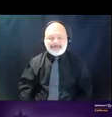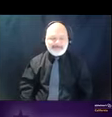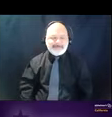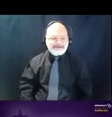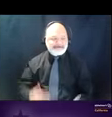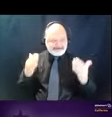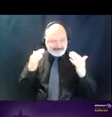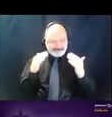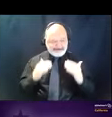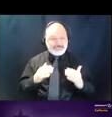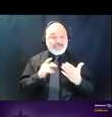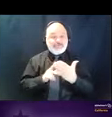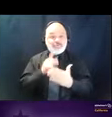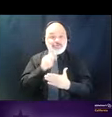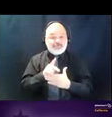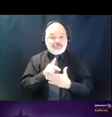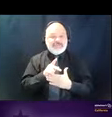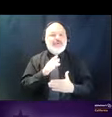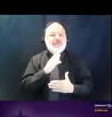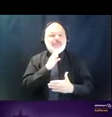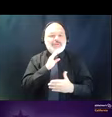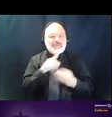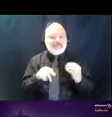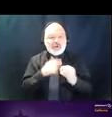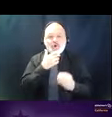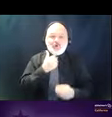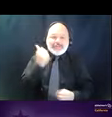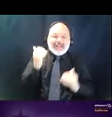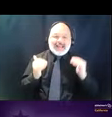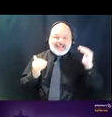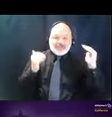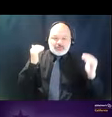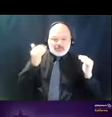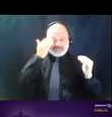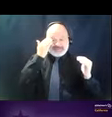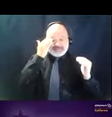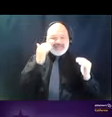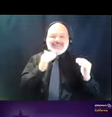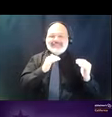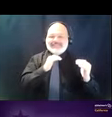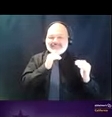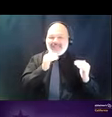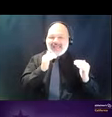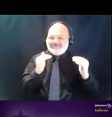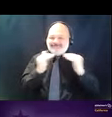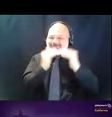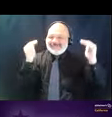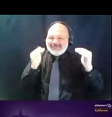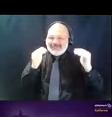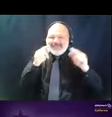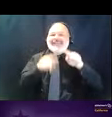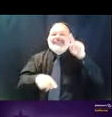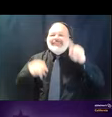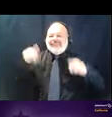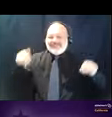Also with programs, and when we are talking about older adults, is the heterogeneity of our population. We know